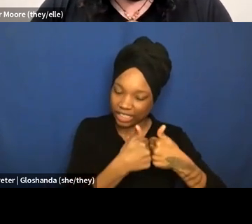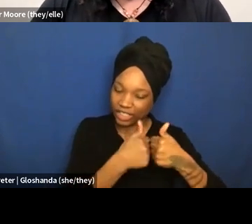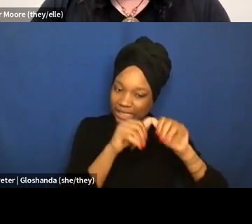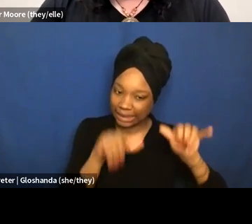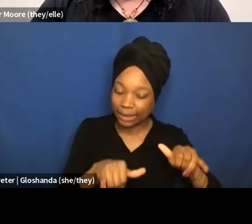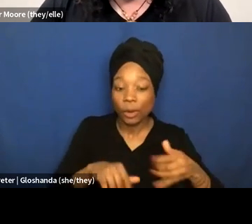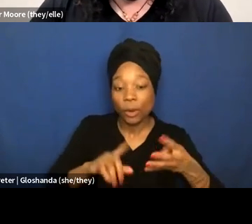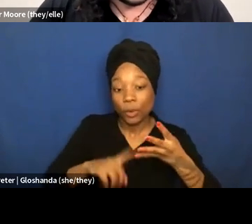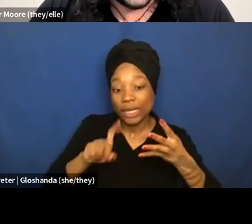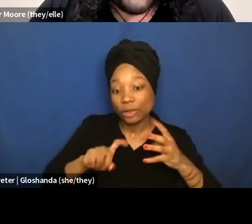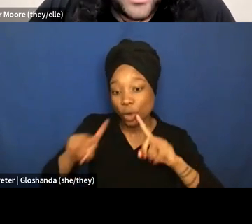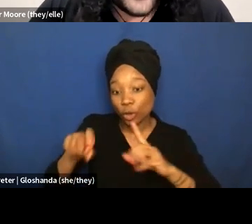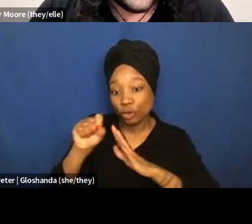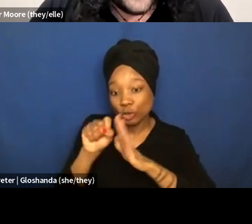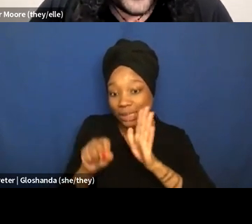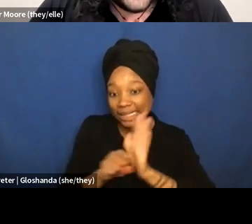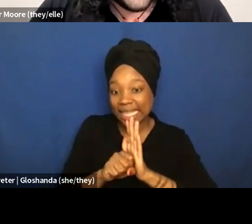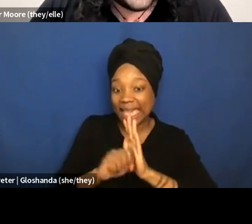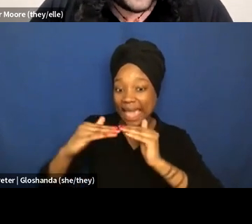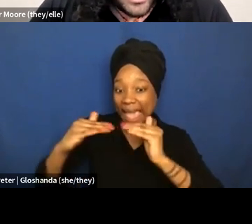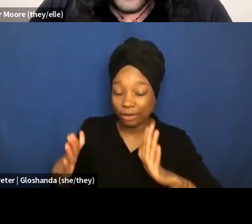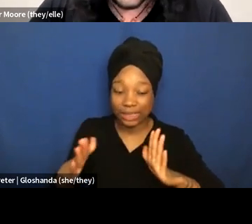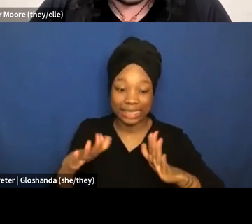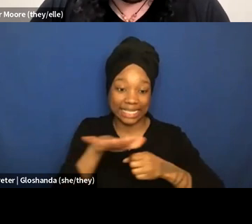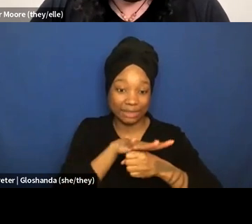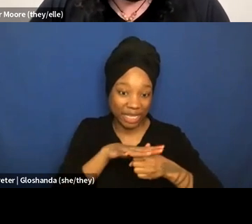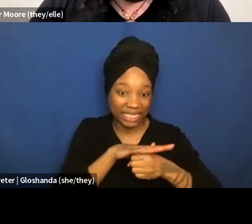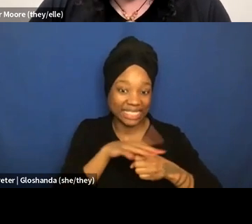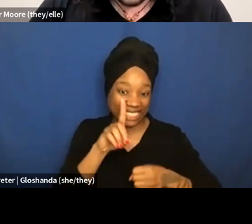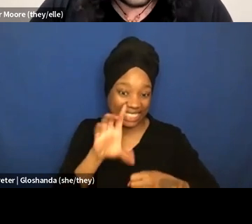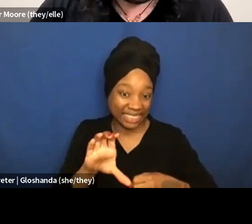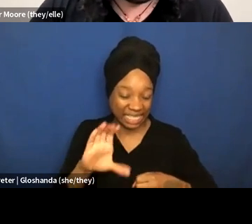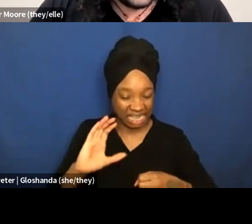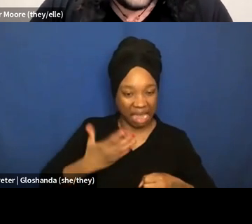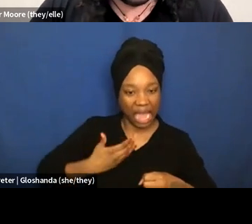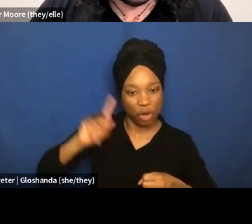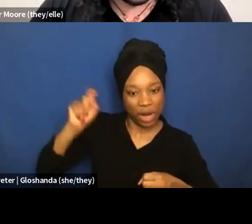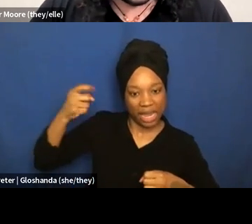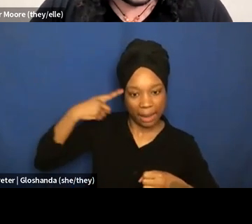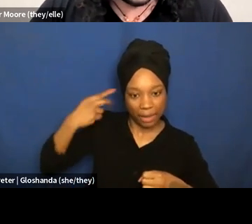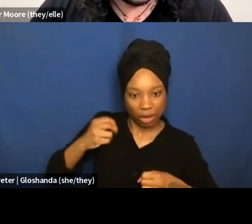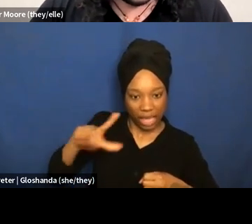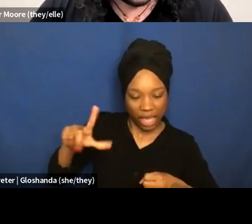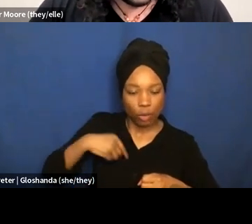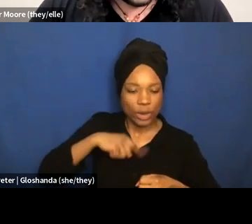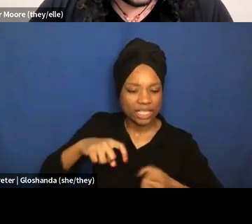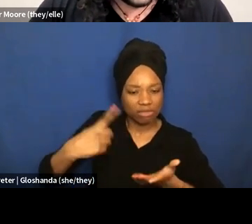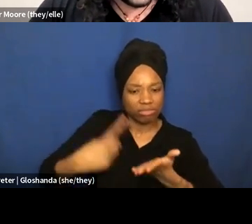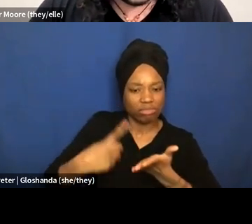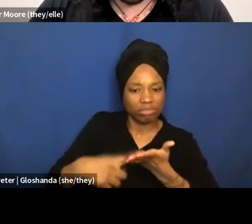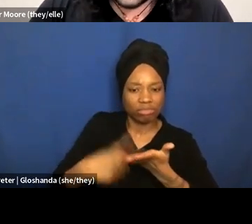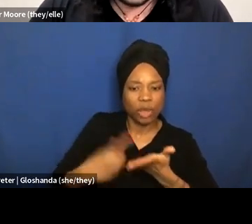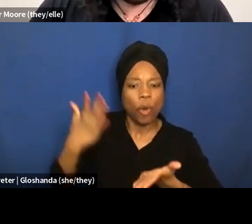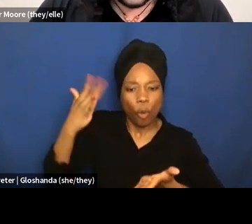houses and to spaces in DC, right, at Capitol Hill, and talk about the need for these alternatives,